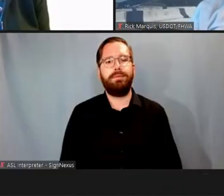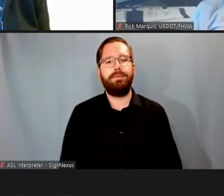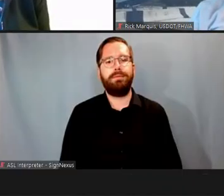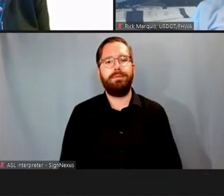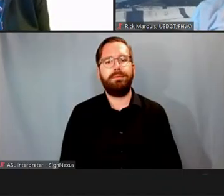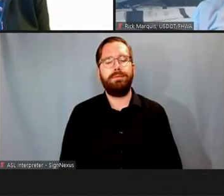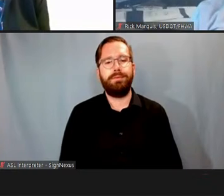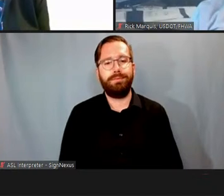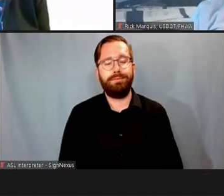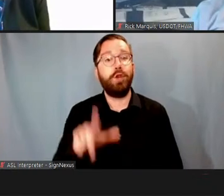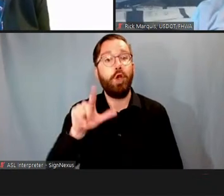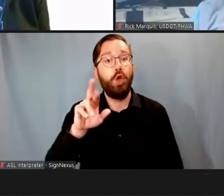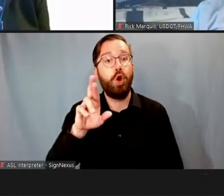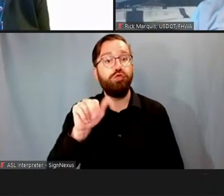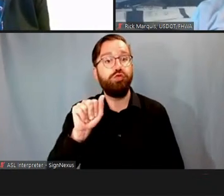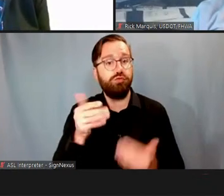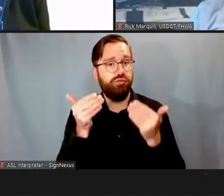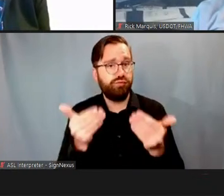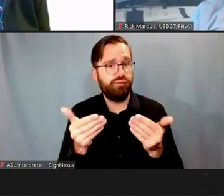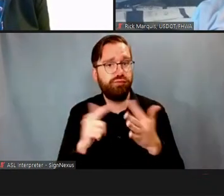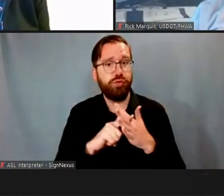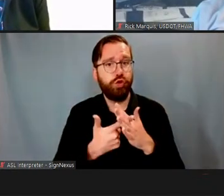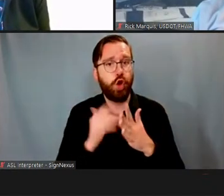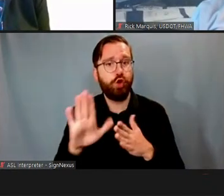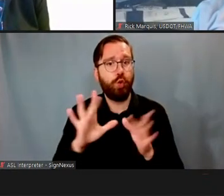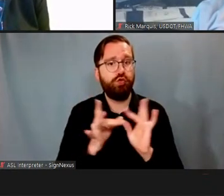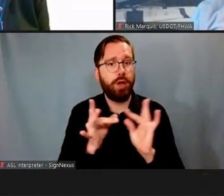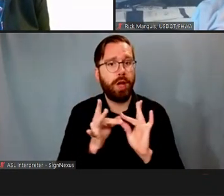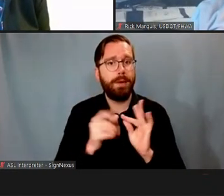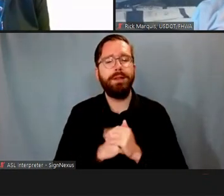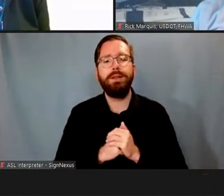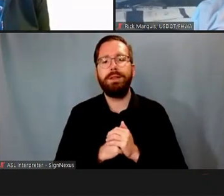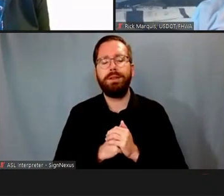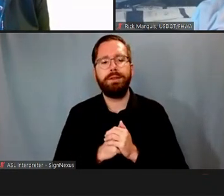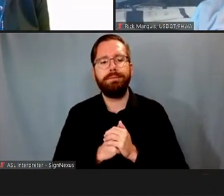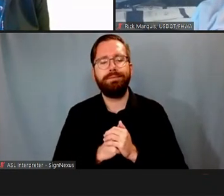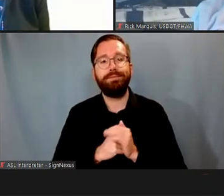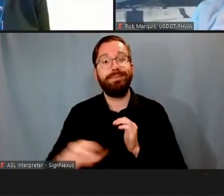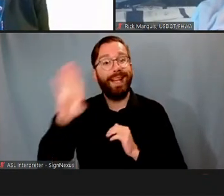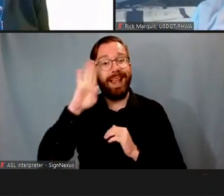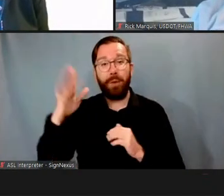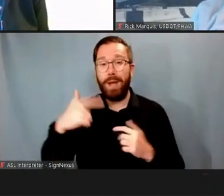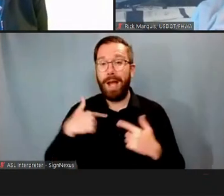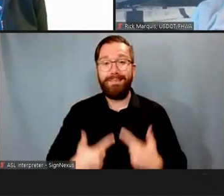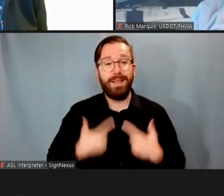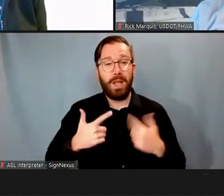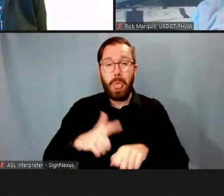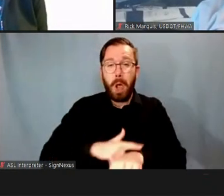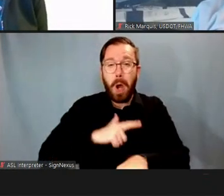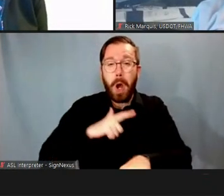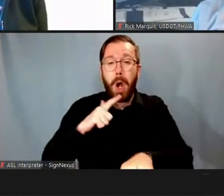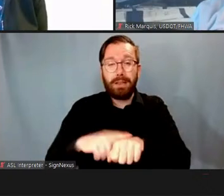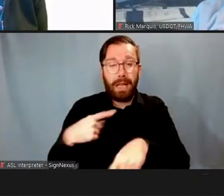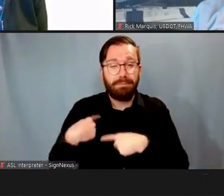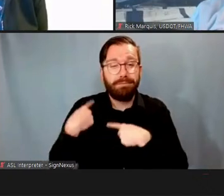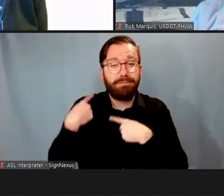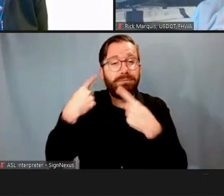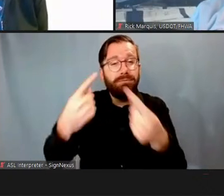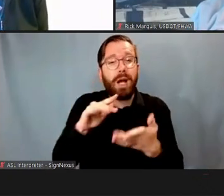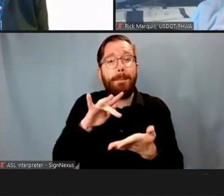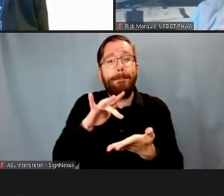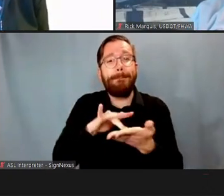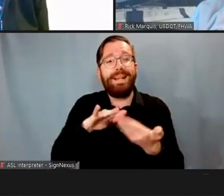laura you may begin your remarks i'm a long time of midtown manhattan i came here as a